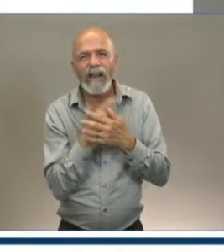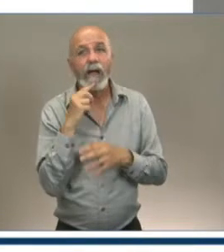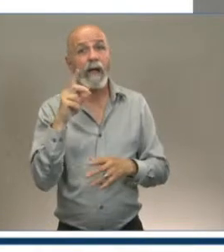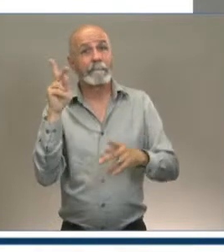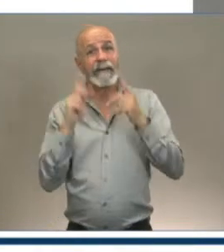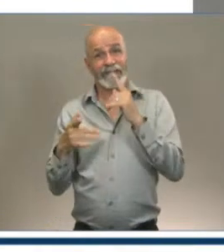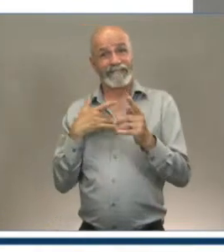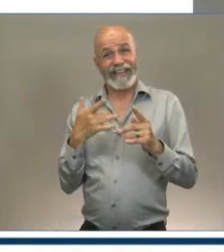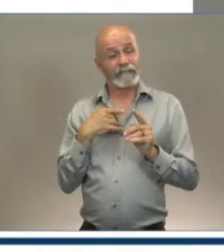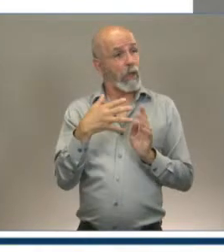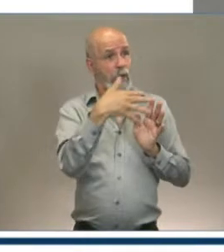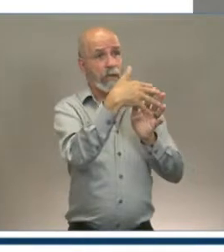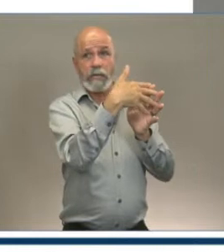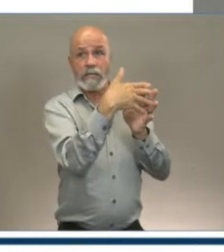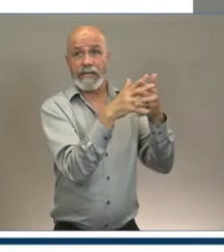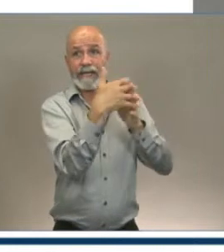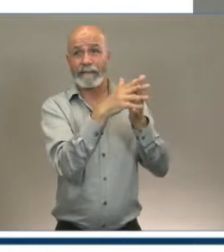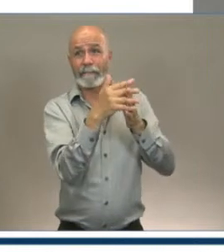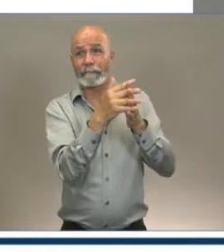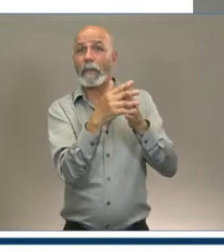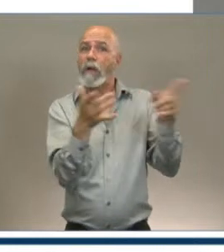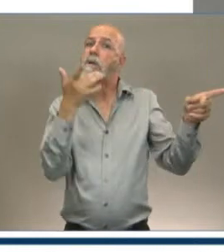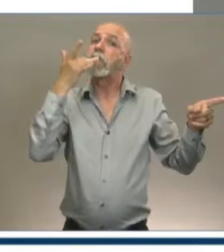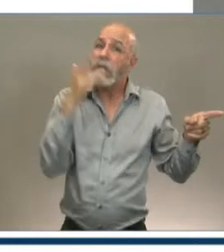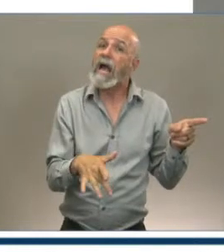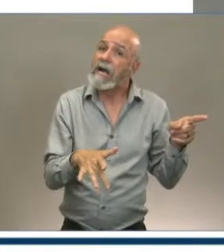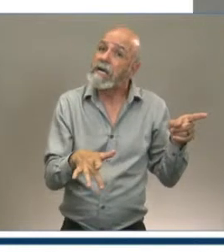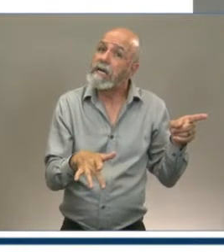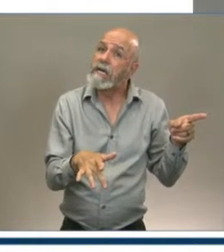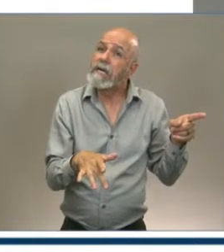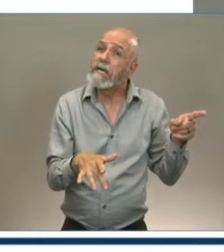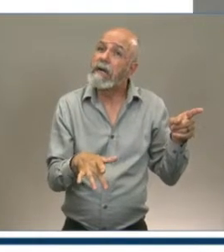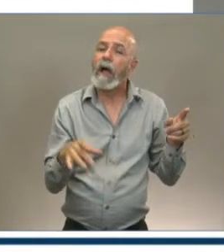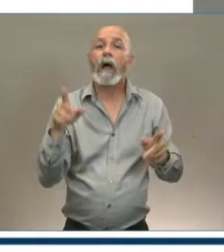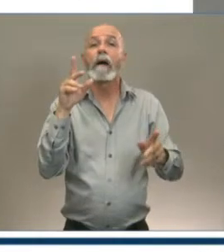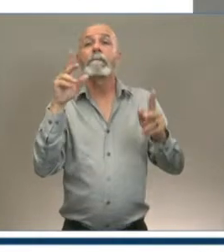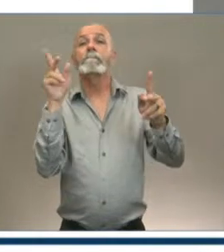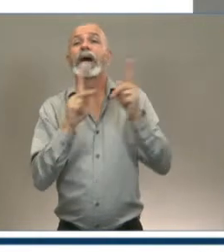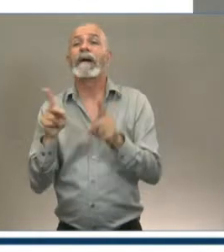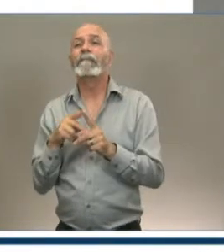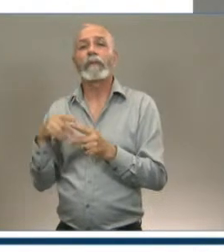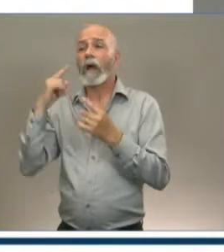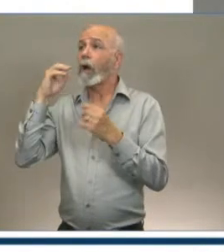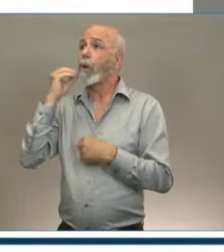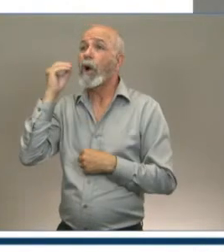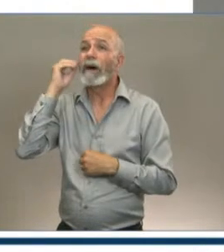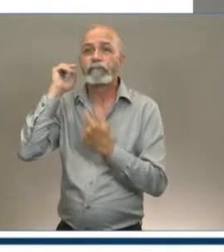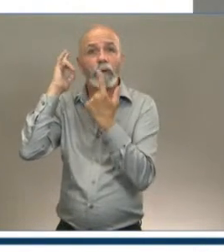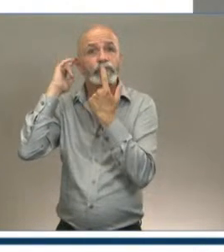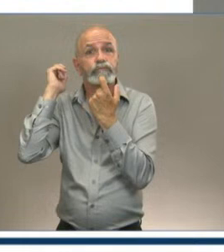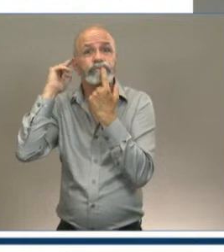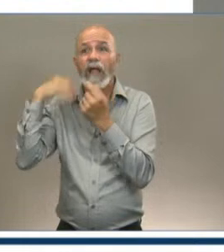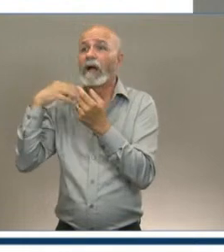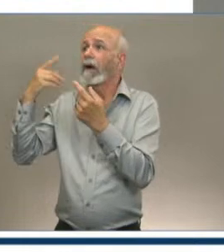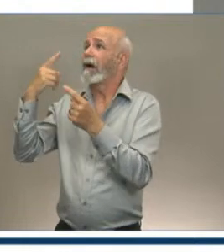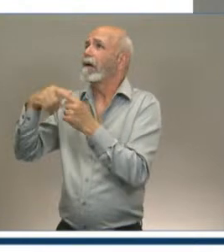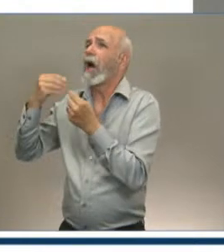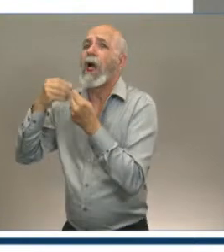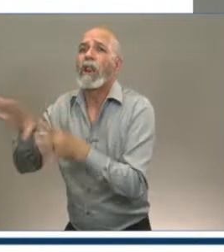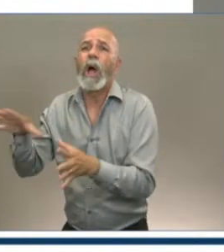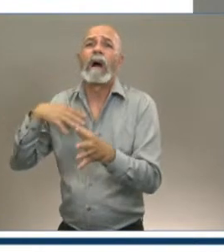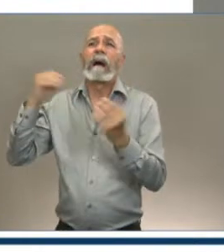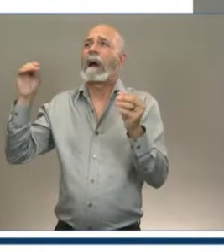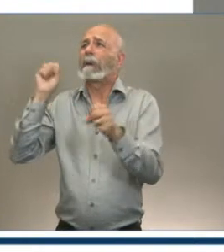extremely privileged. There are many people that are struggling to maintain their home, losing their jobs right now. So if you have a second